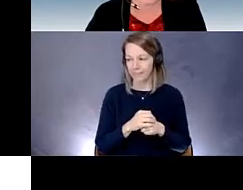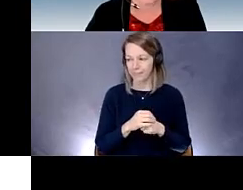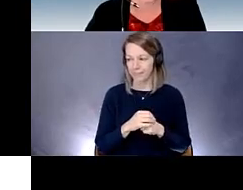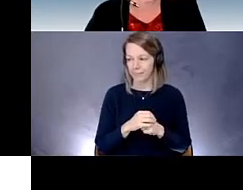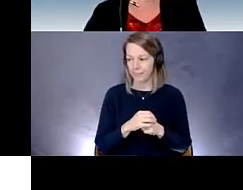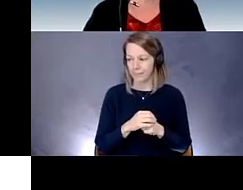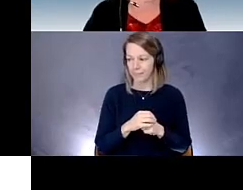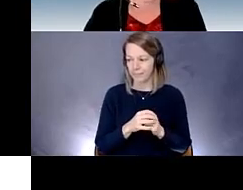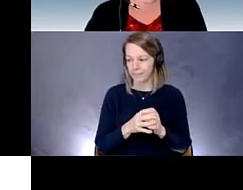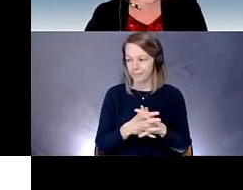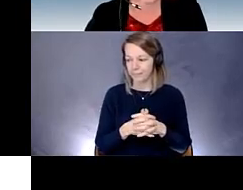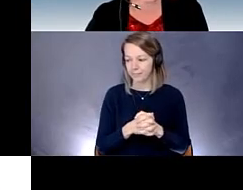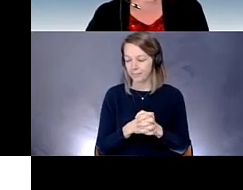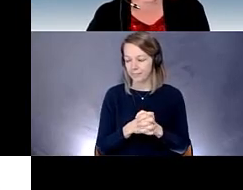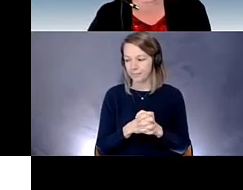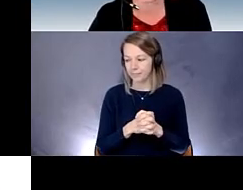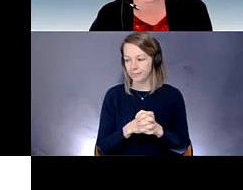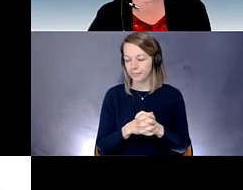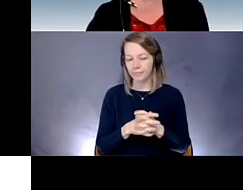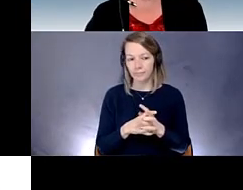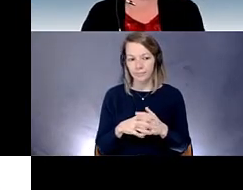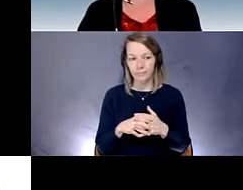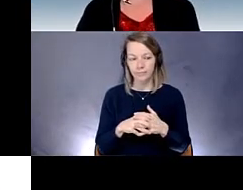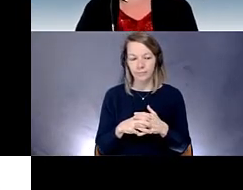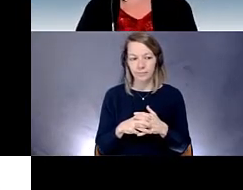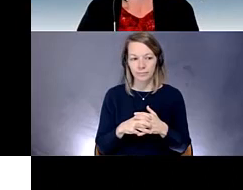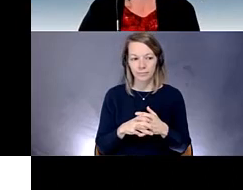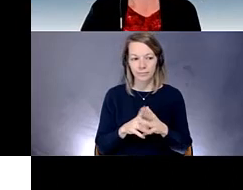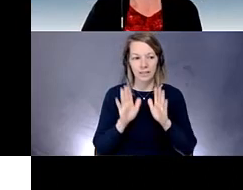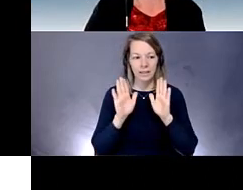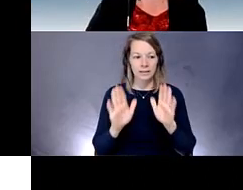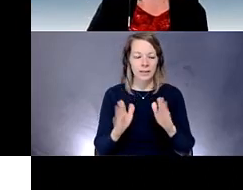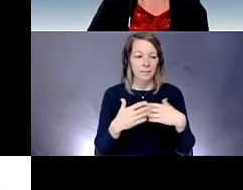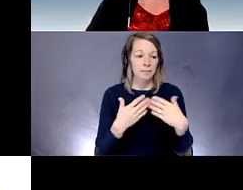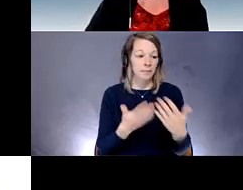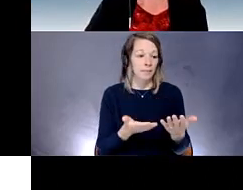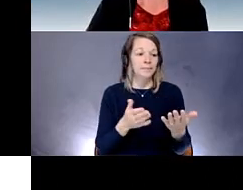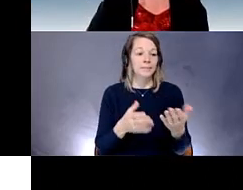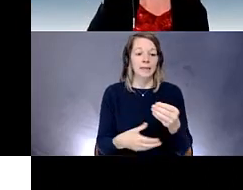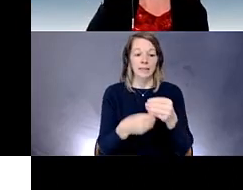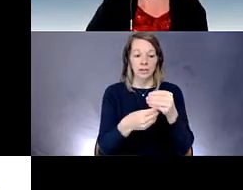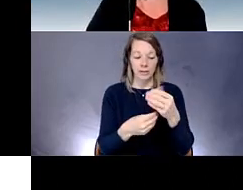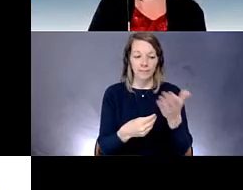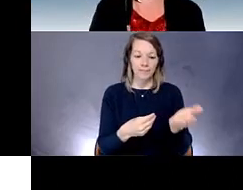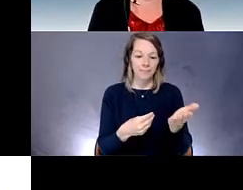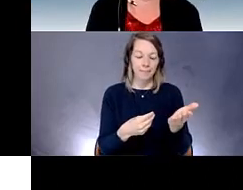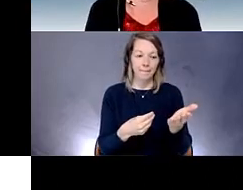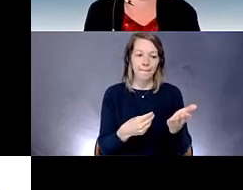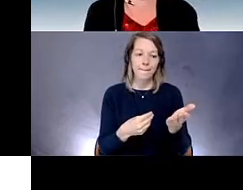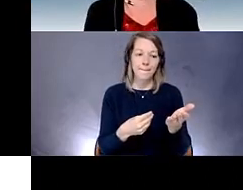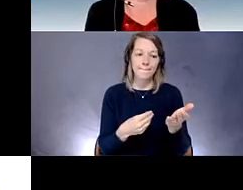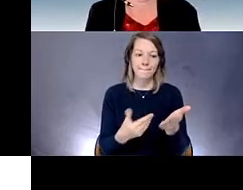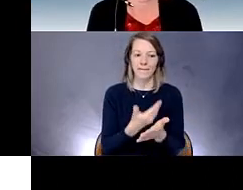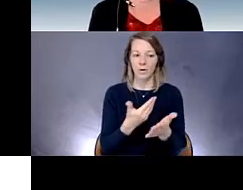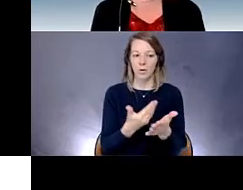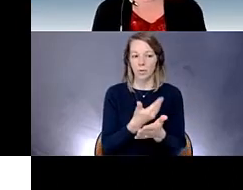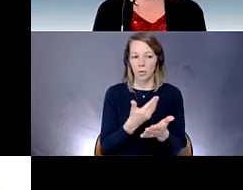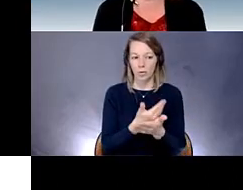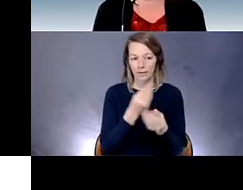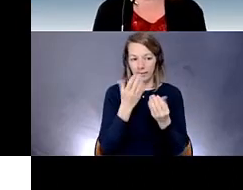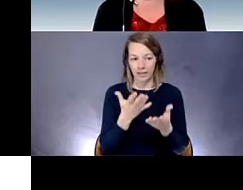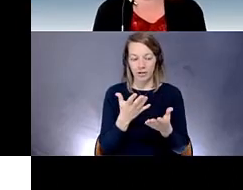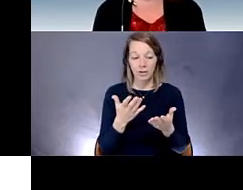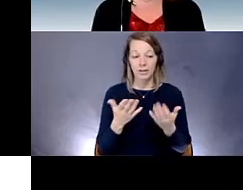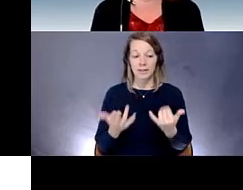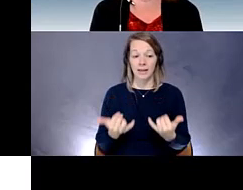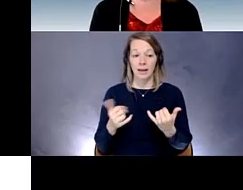Great. And then next slide, please. Excellent. And then in addition to that new insights report, today